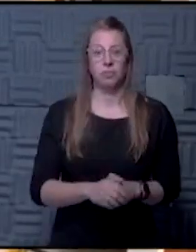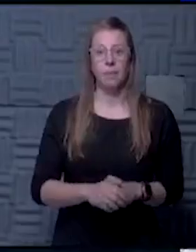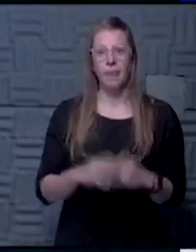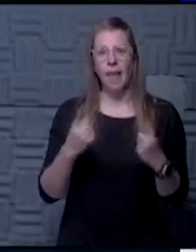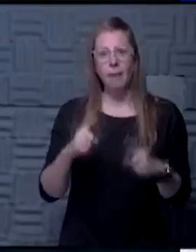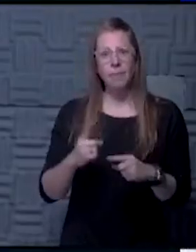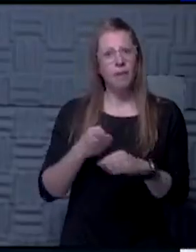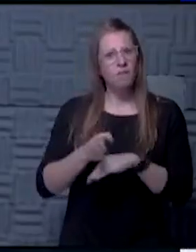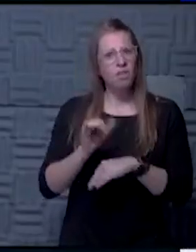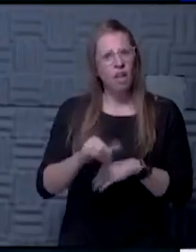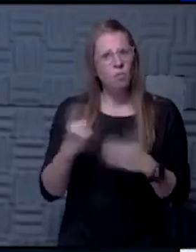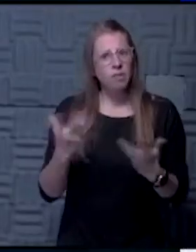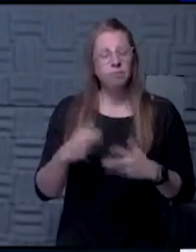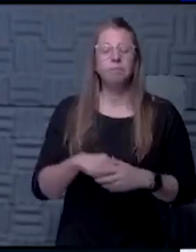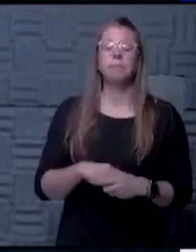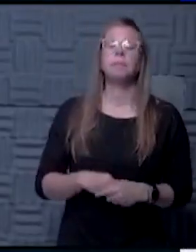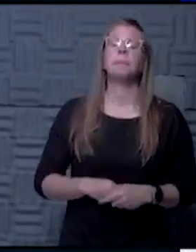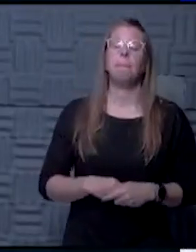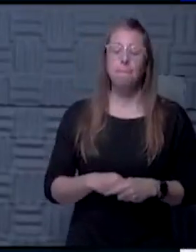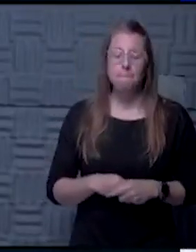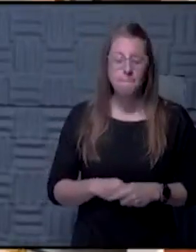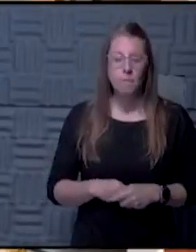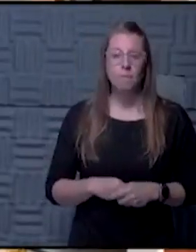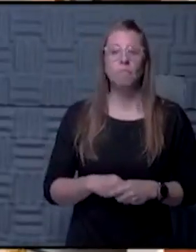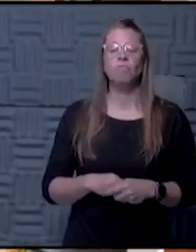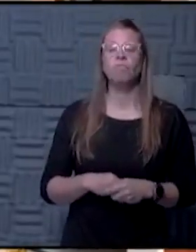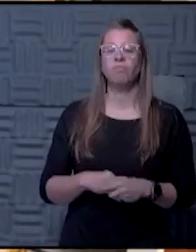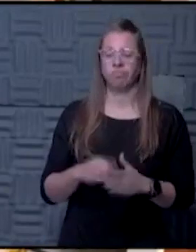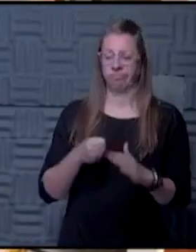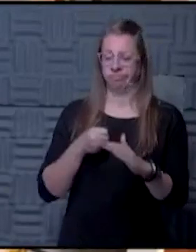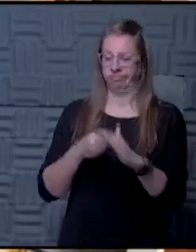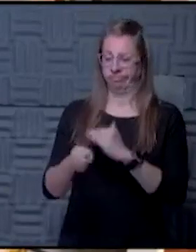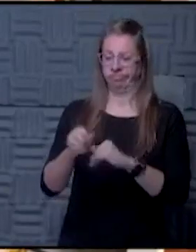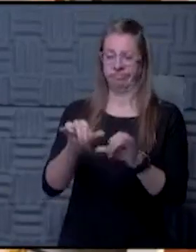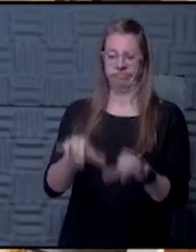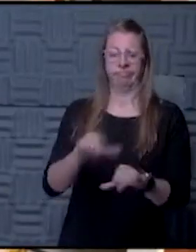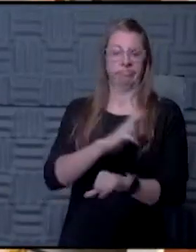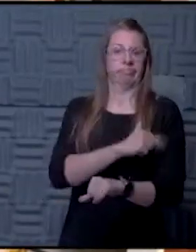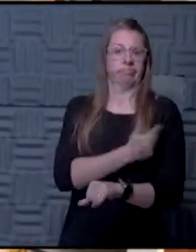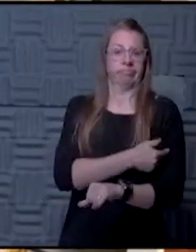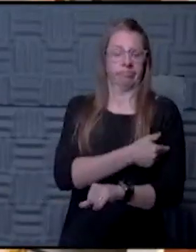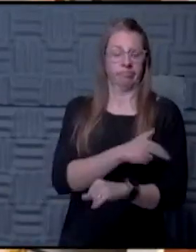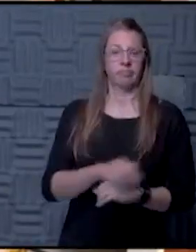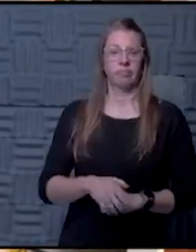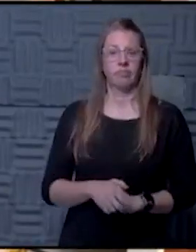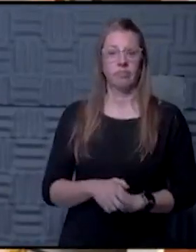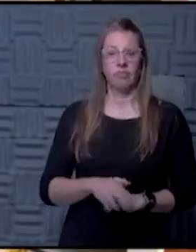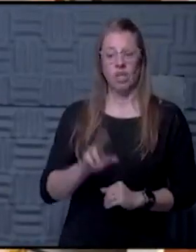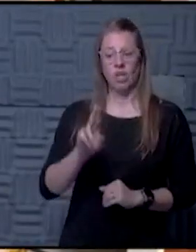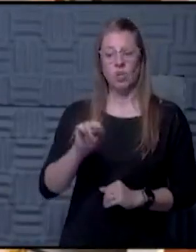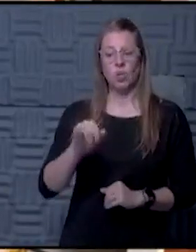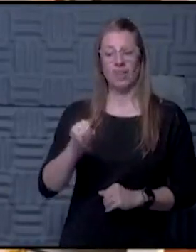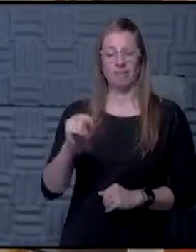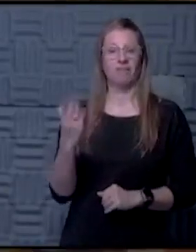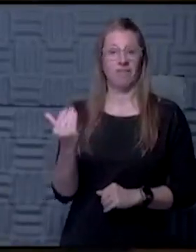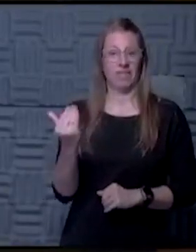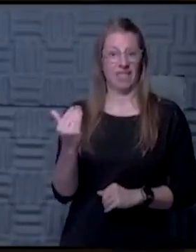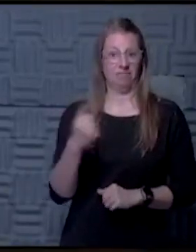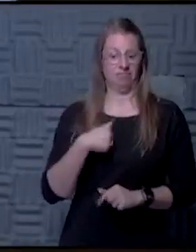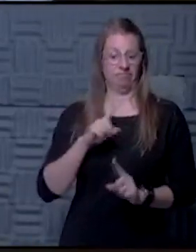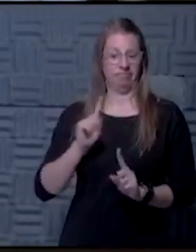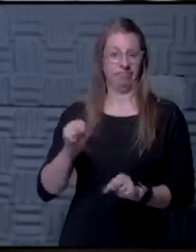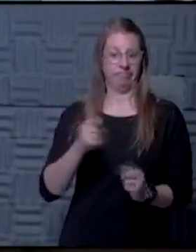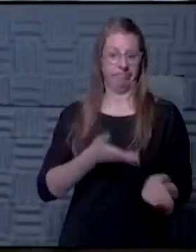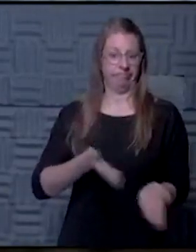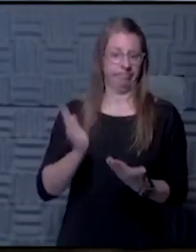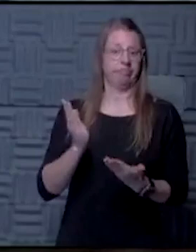happened after that? I was admitted. I went to Unit 15.